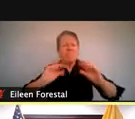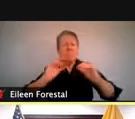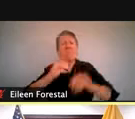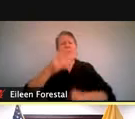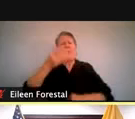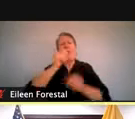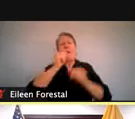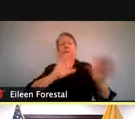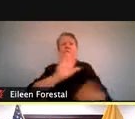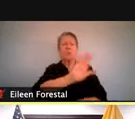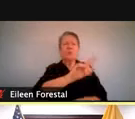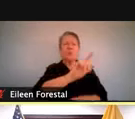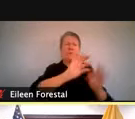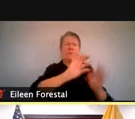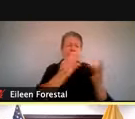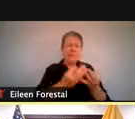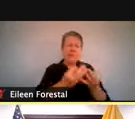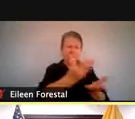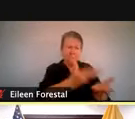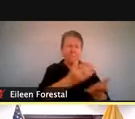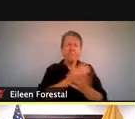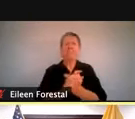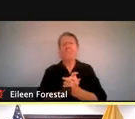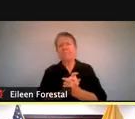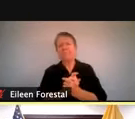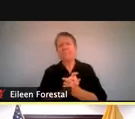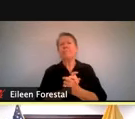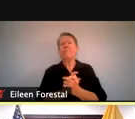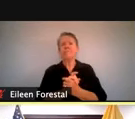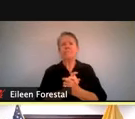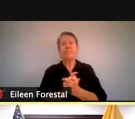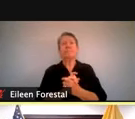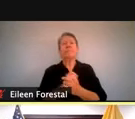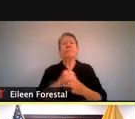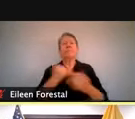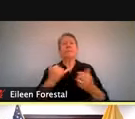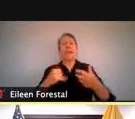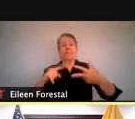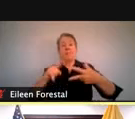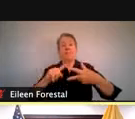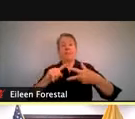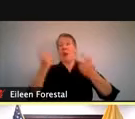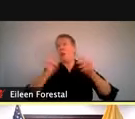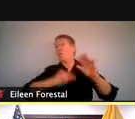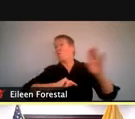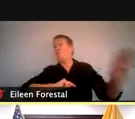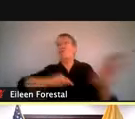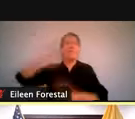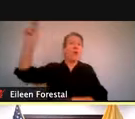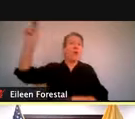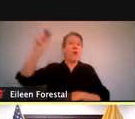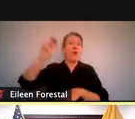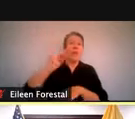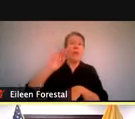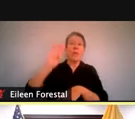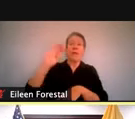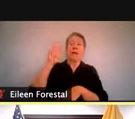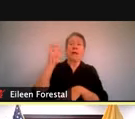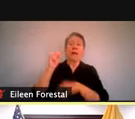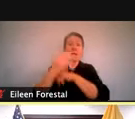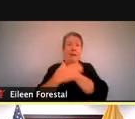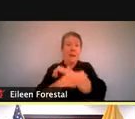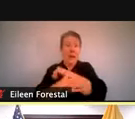behind. Next, we're going to travel up to the opposite part of the state, Bergen County, to remember Saddlebrook's Carol